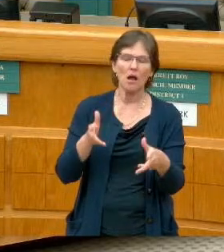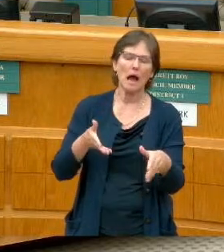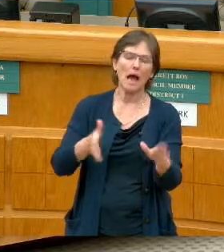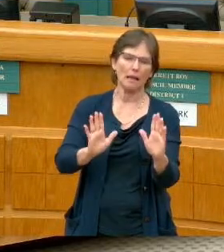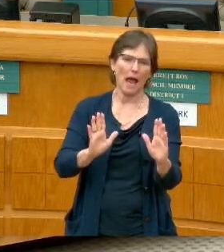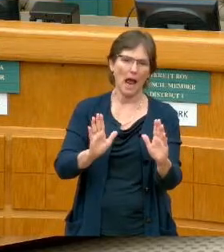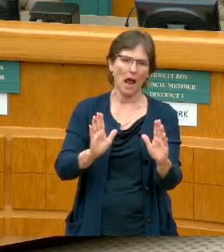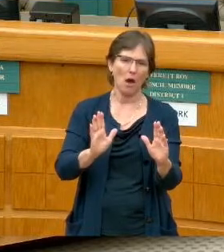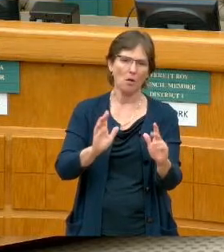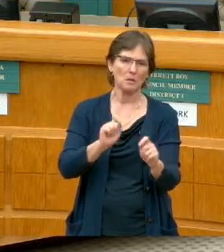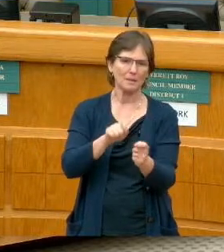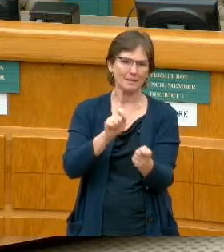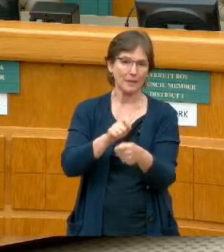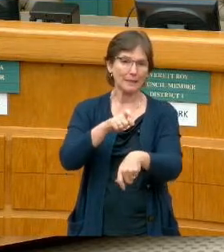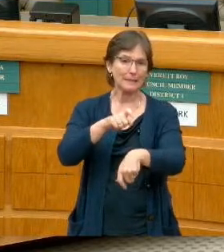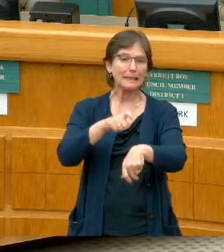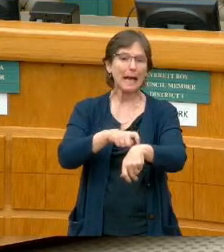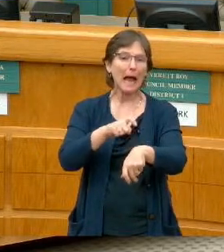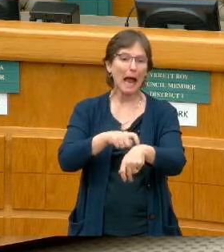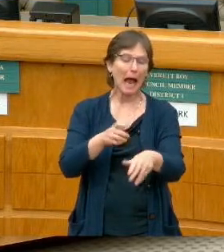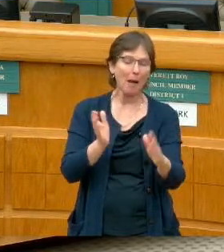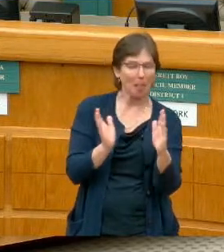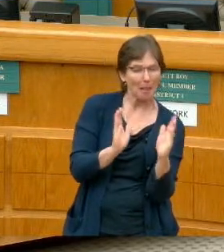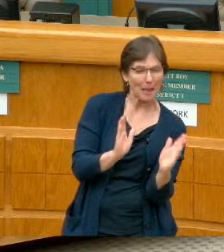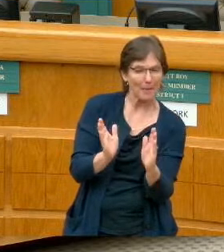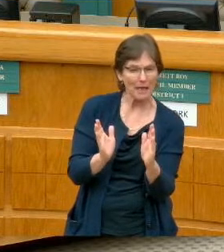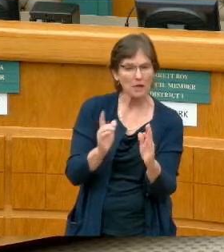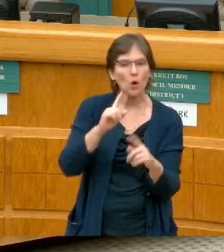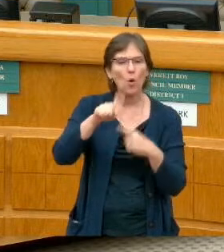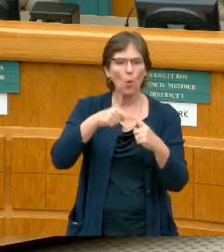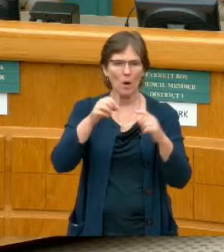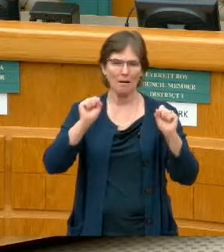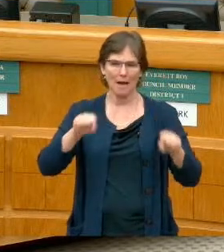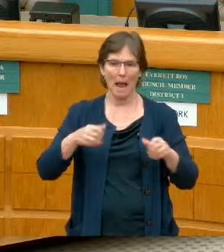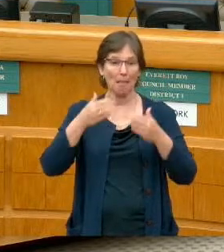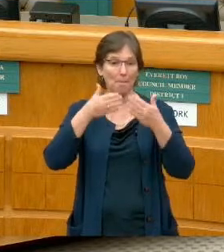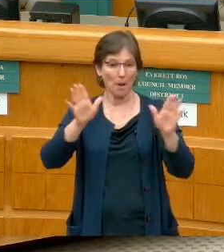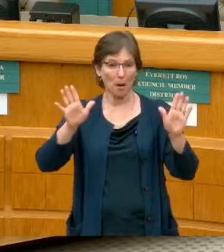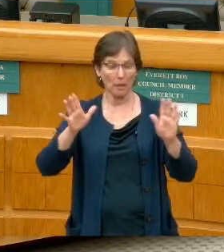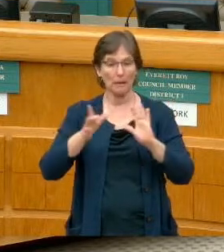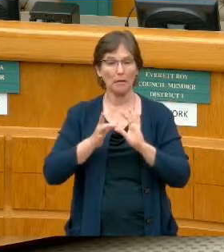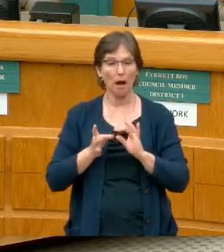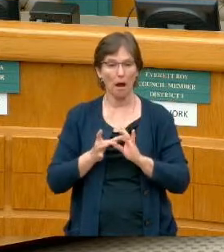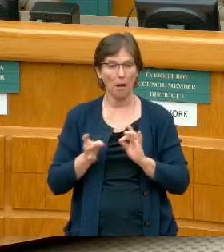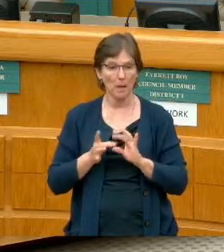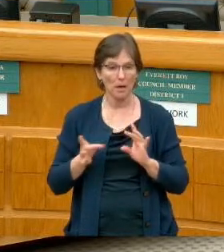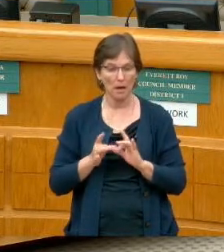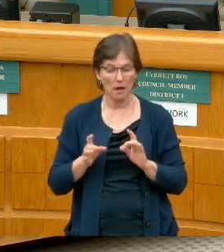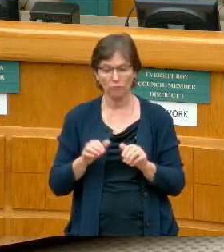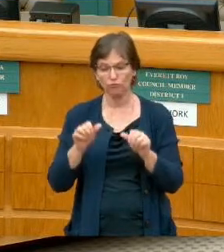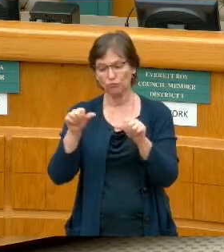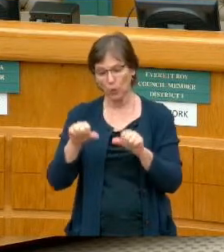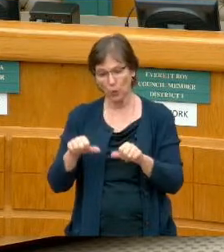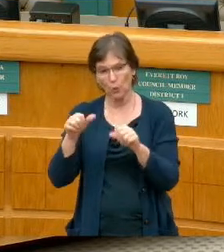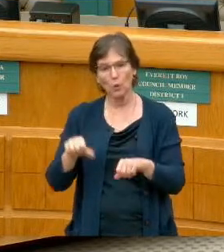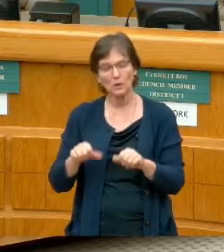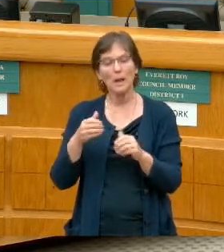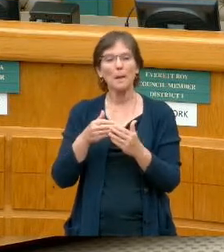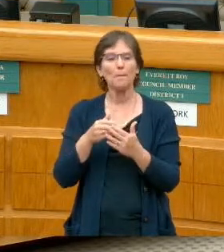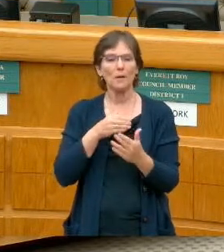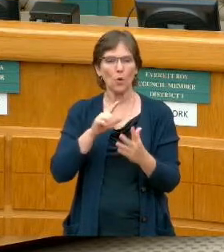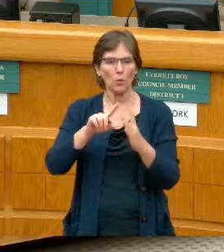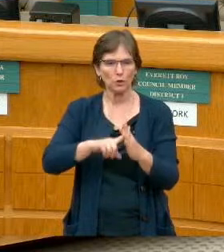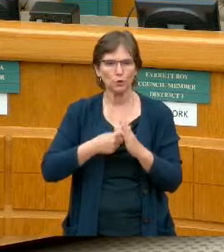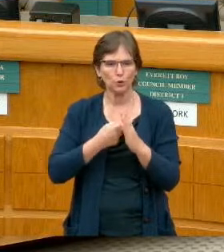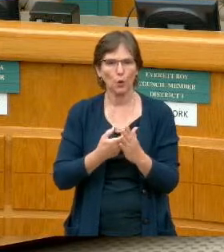to provide public comment, but if we can get back to the way that is customary before this happened, that'd be